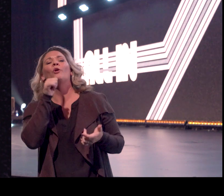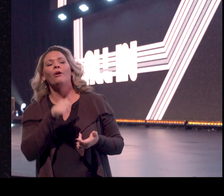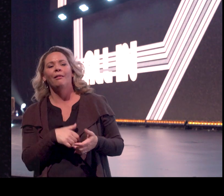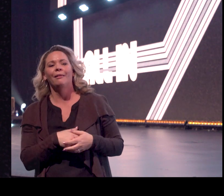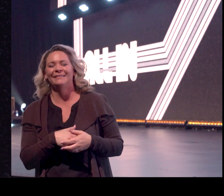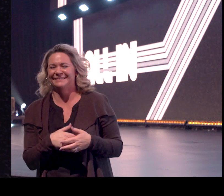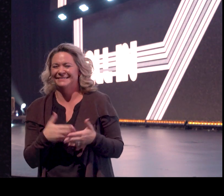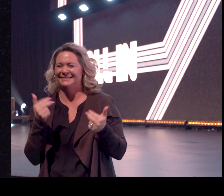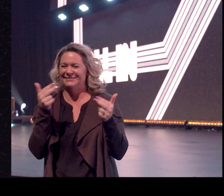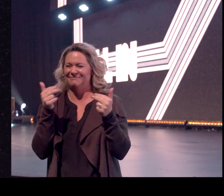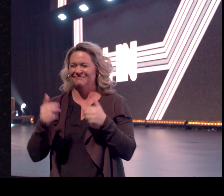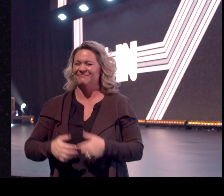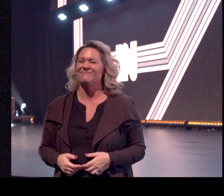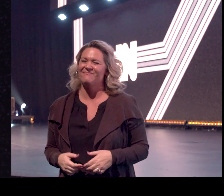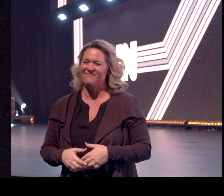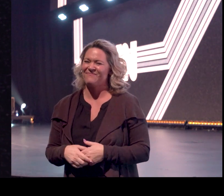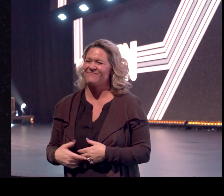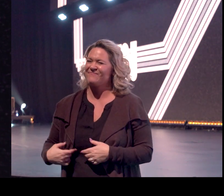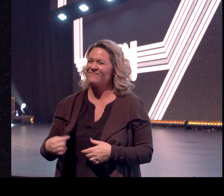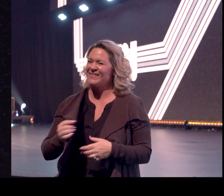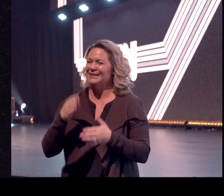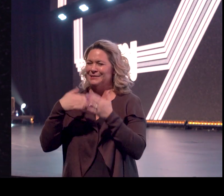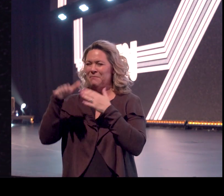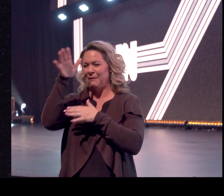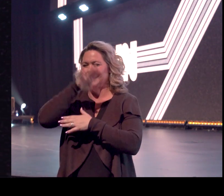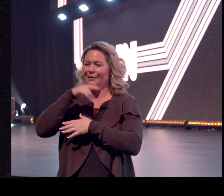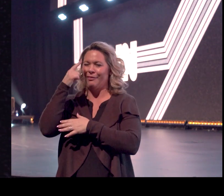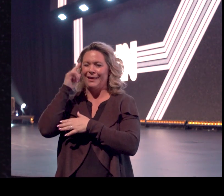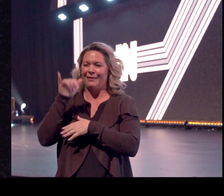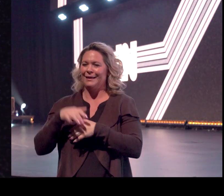What's up, girl? How you doing? You know, it's like, listen,